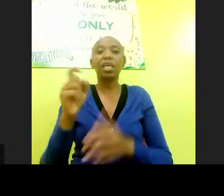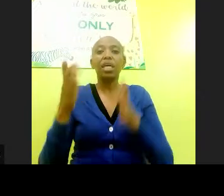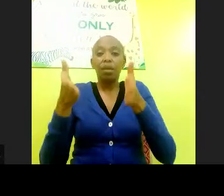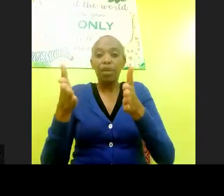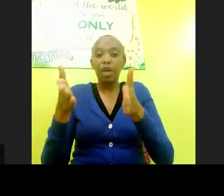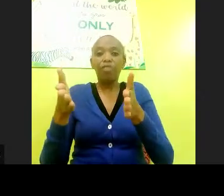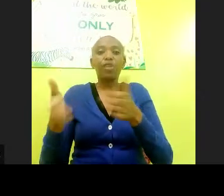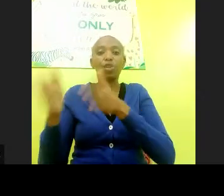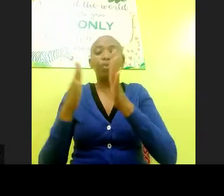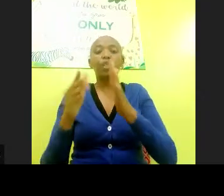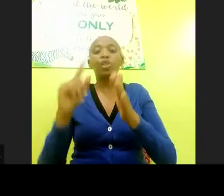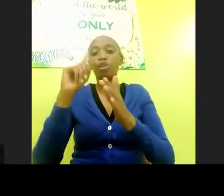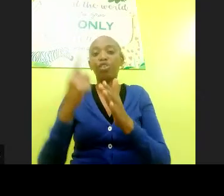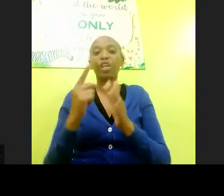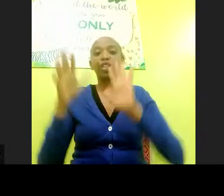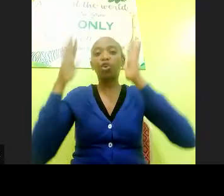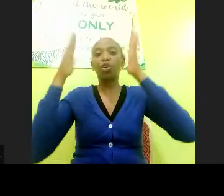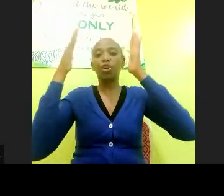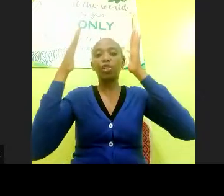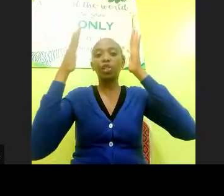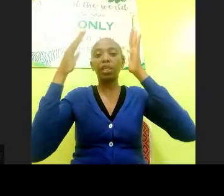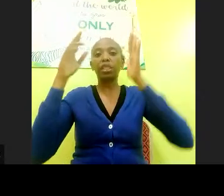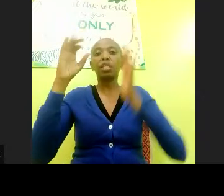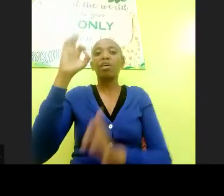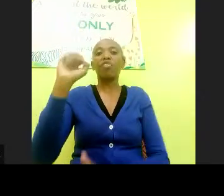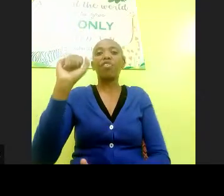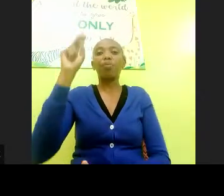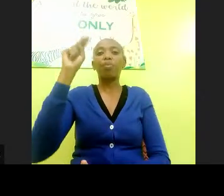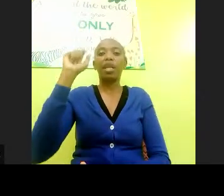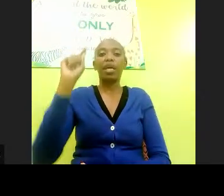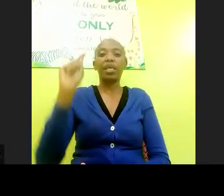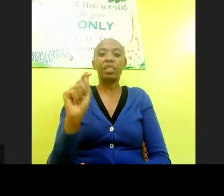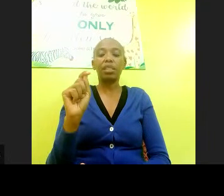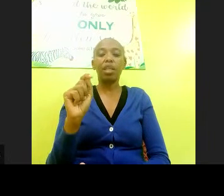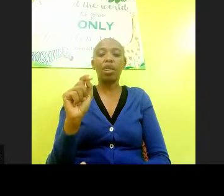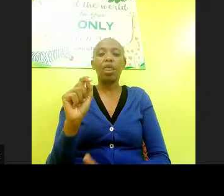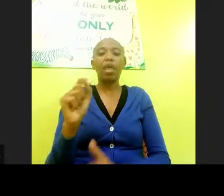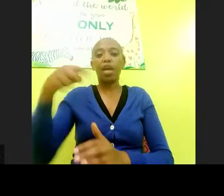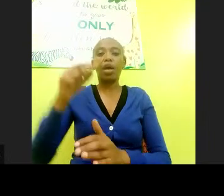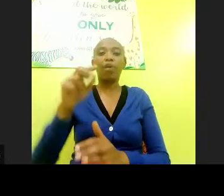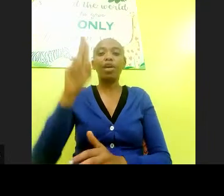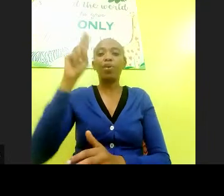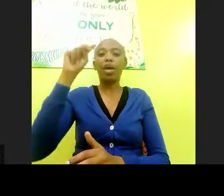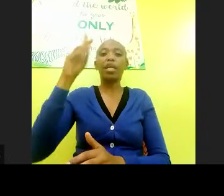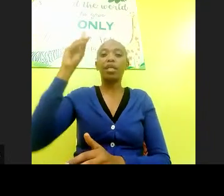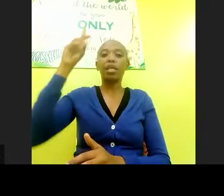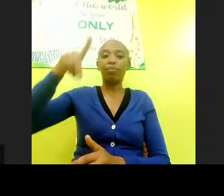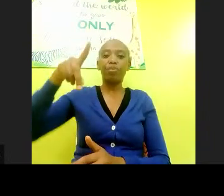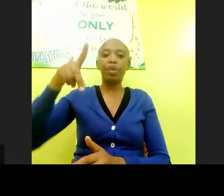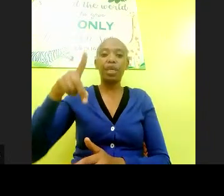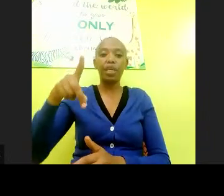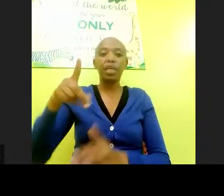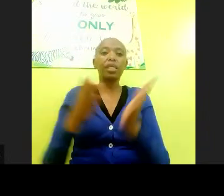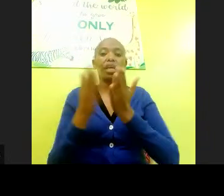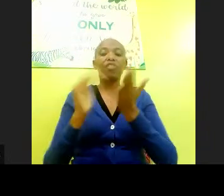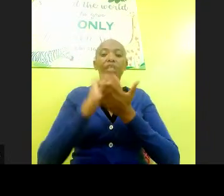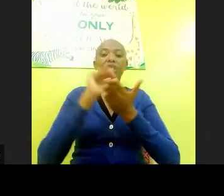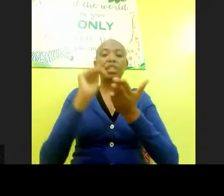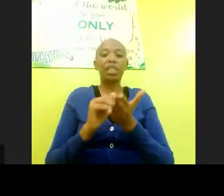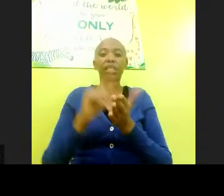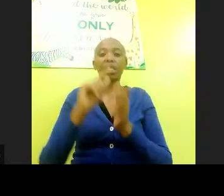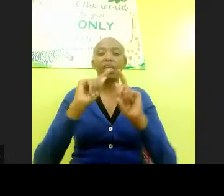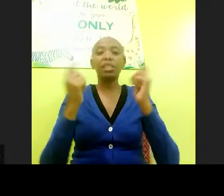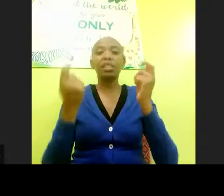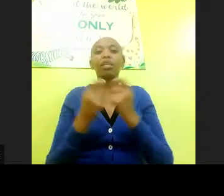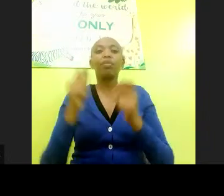opportunity, first of all, to congratulate Femnet colleagues and our UNDP Regional Service Center team, gender